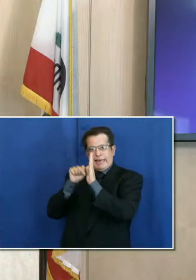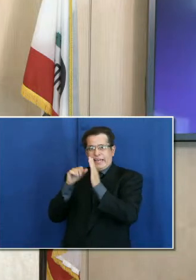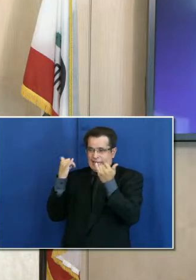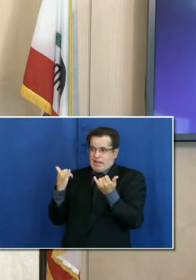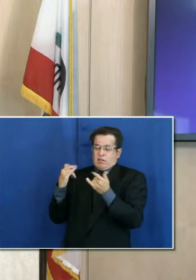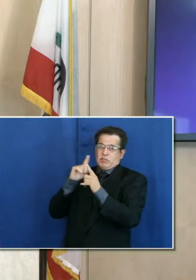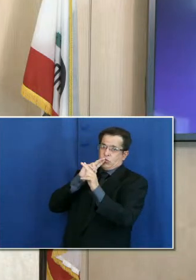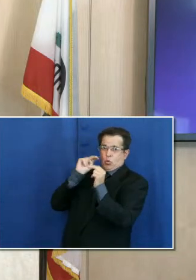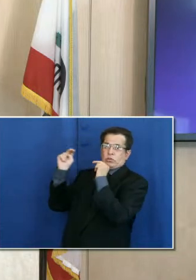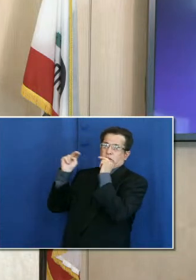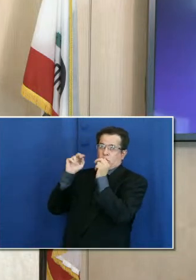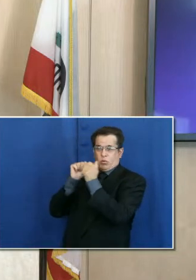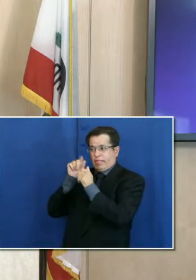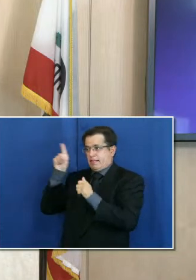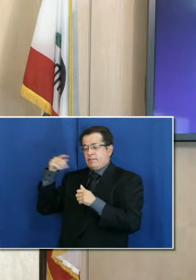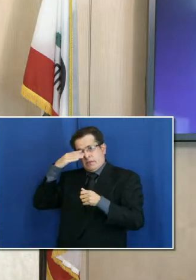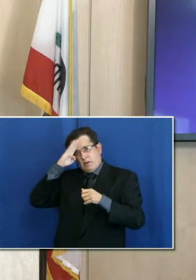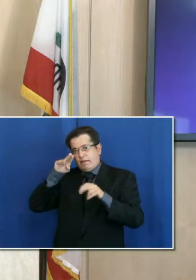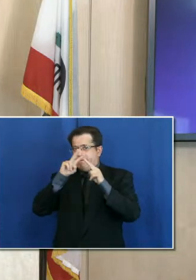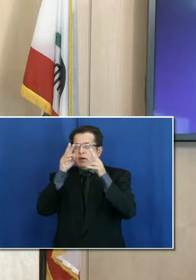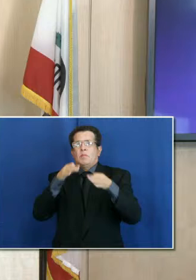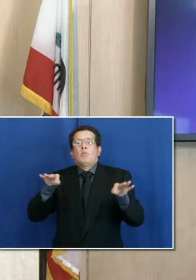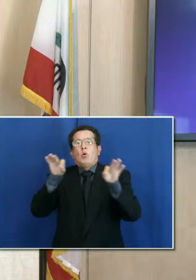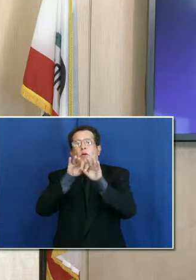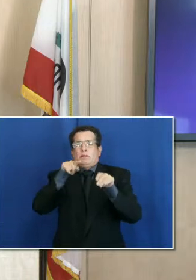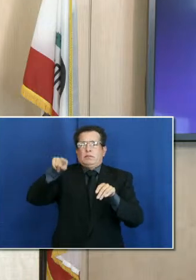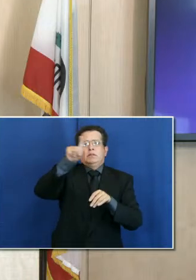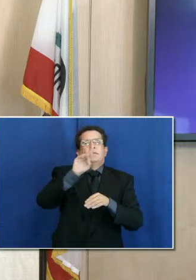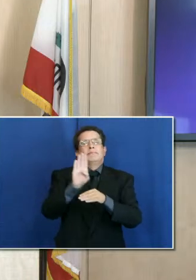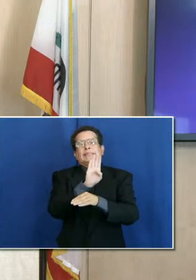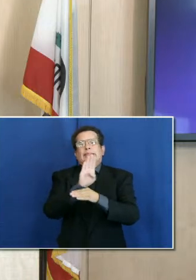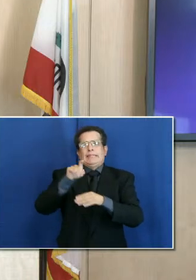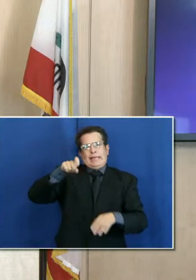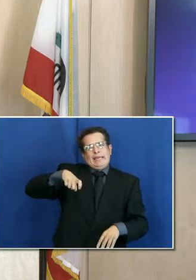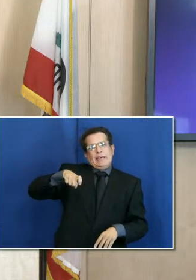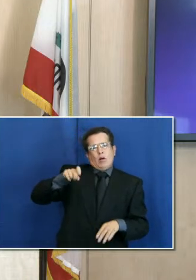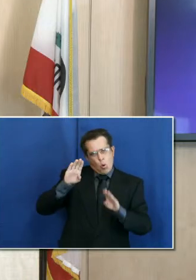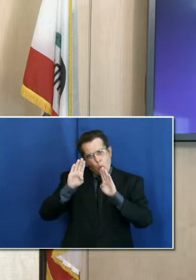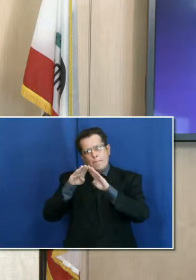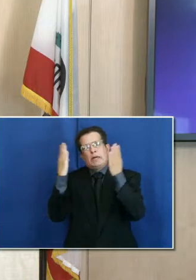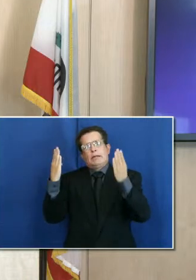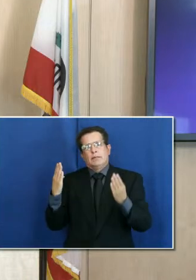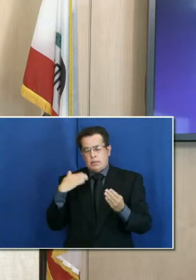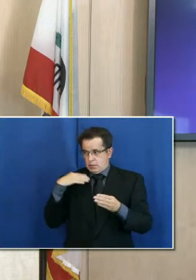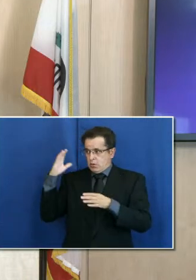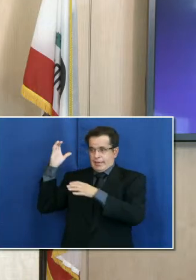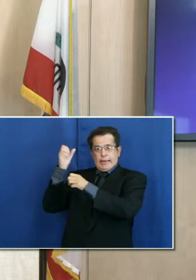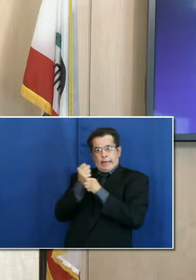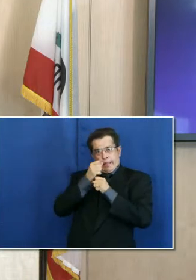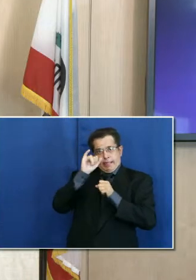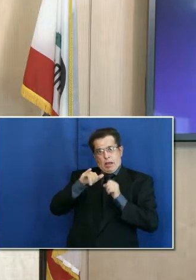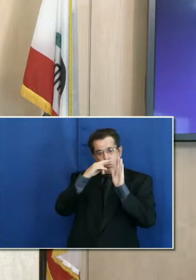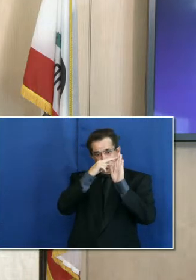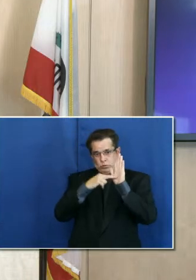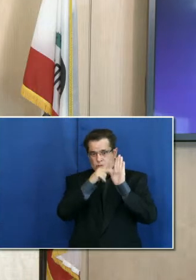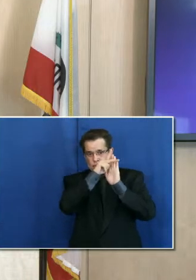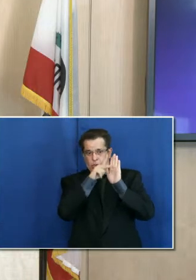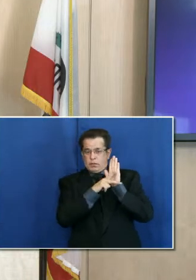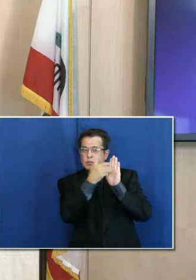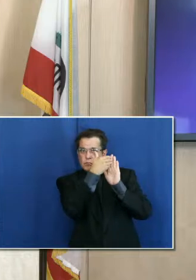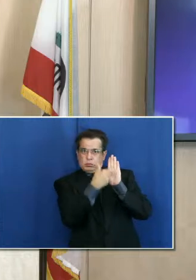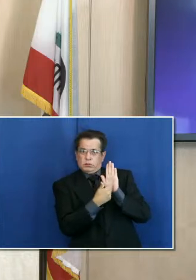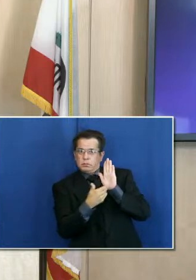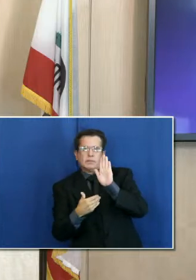that issue. We know how important it is to so many businesses. Even when we get those guidelines, we're going to have to move